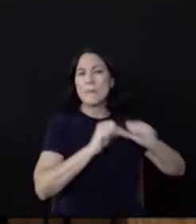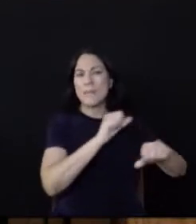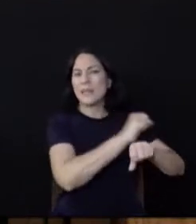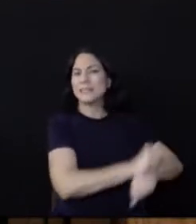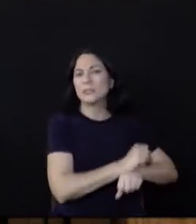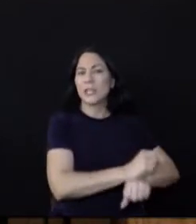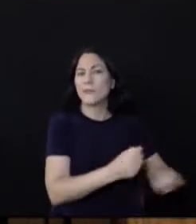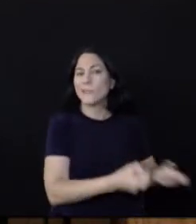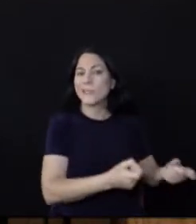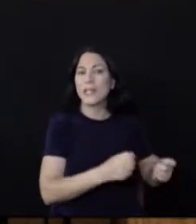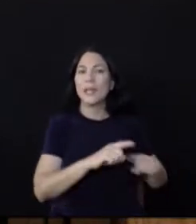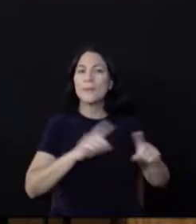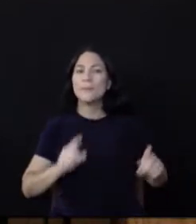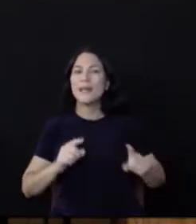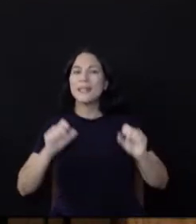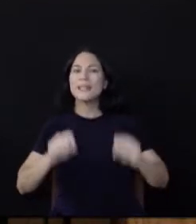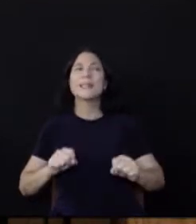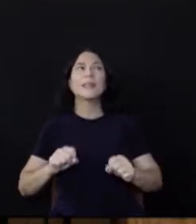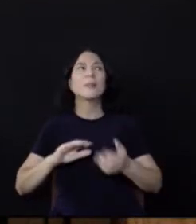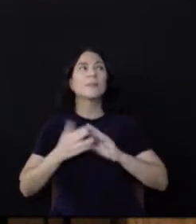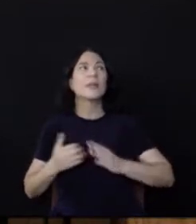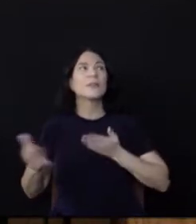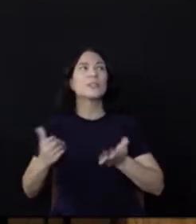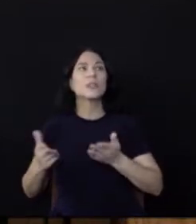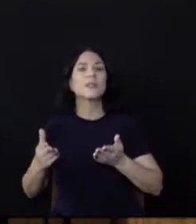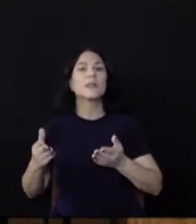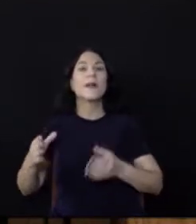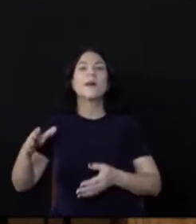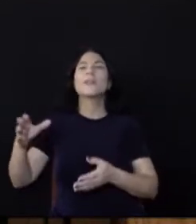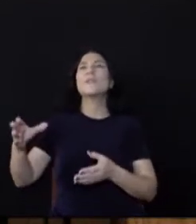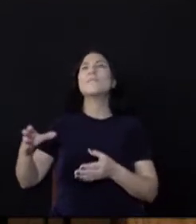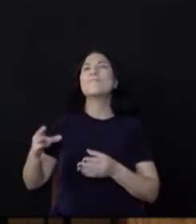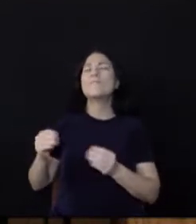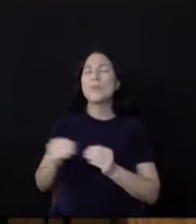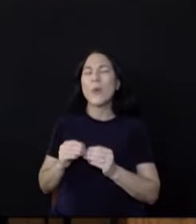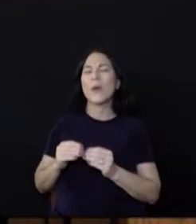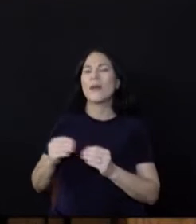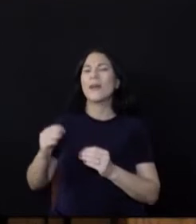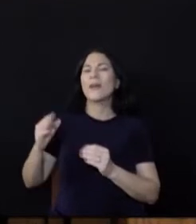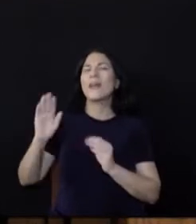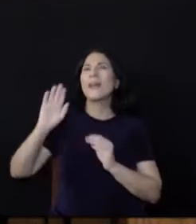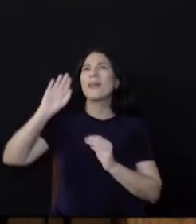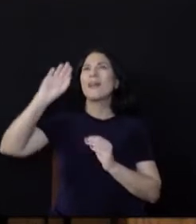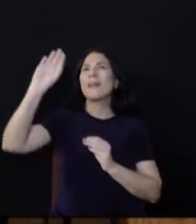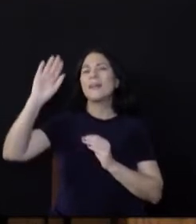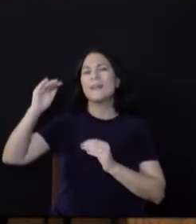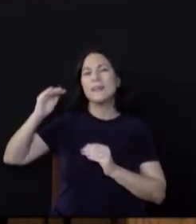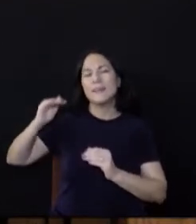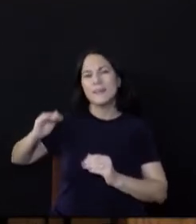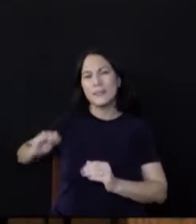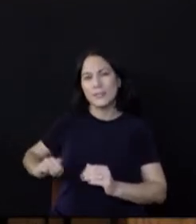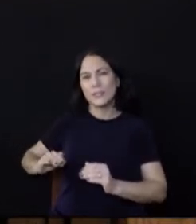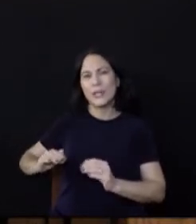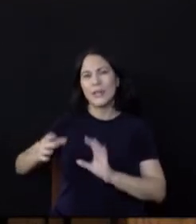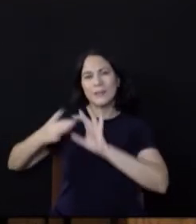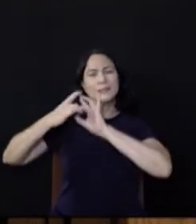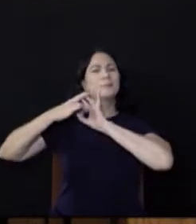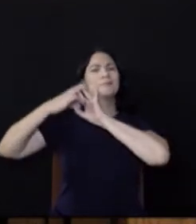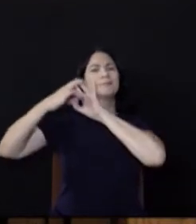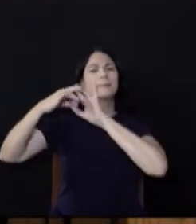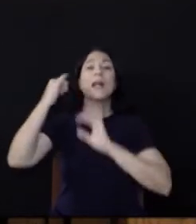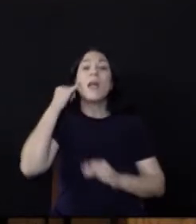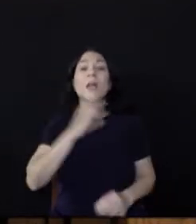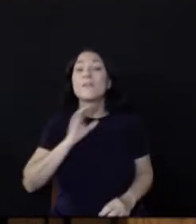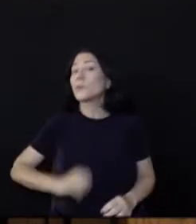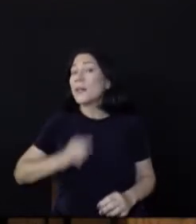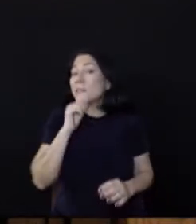one, but instead I can be a servant, no, even more, a child of God. If Christ is not raised, how